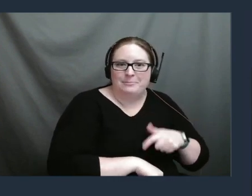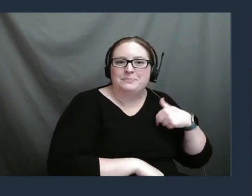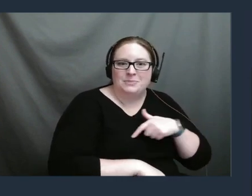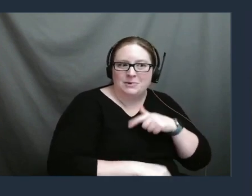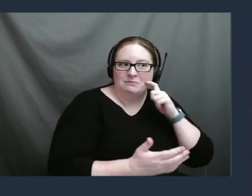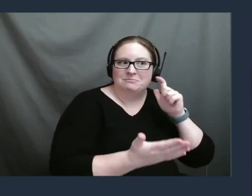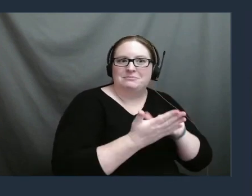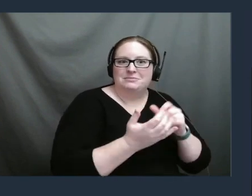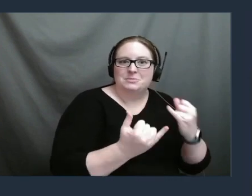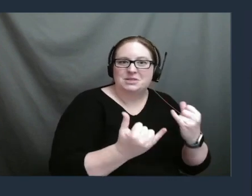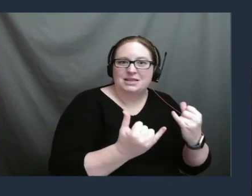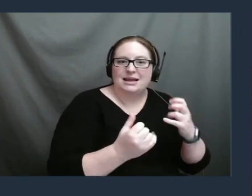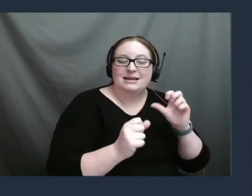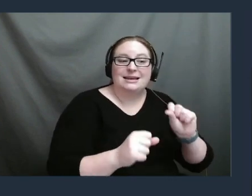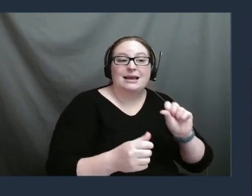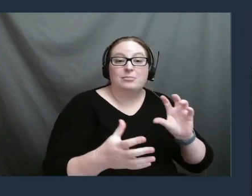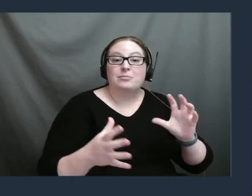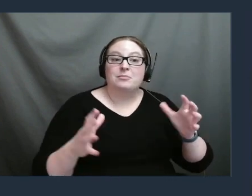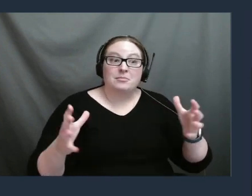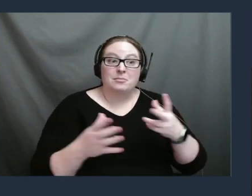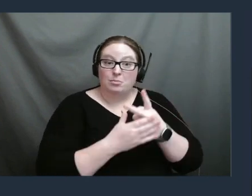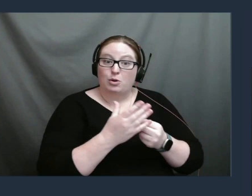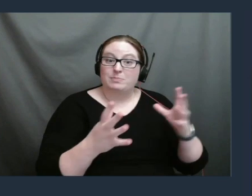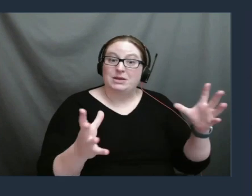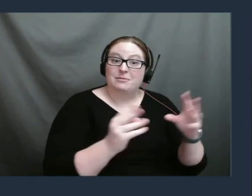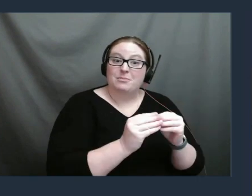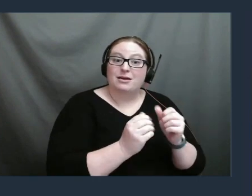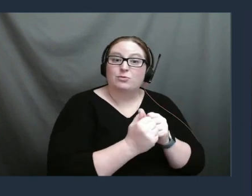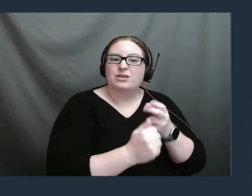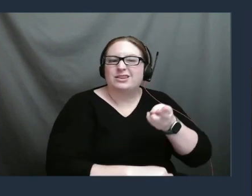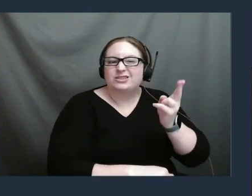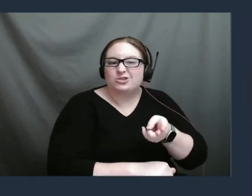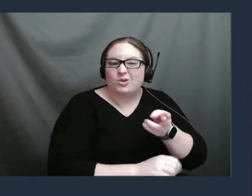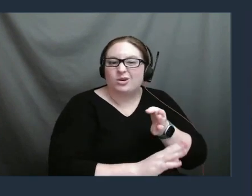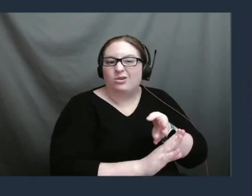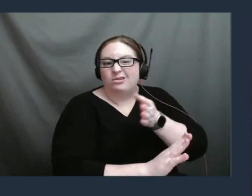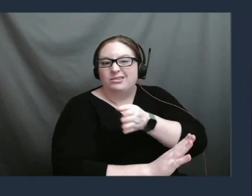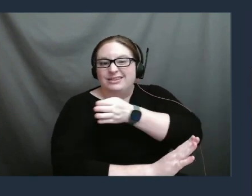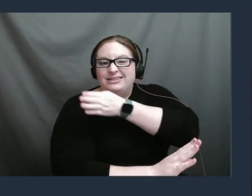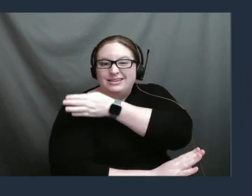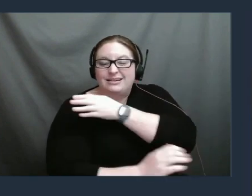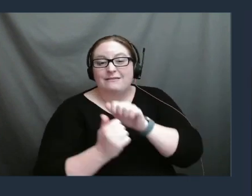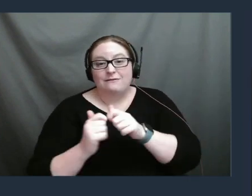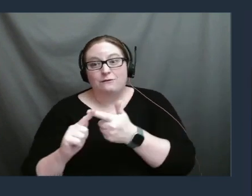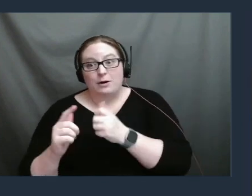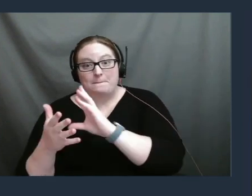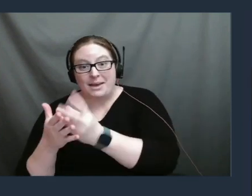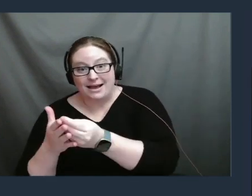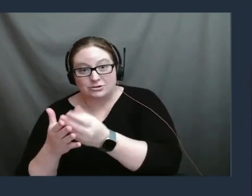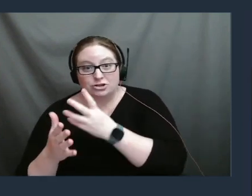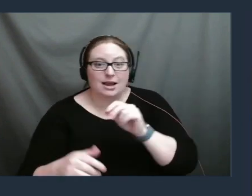be combined with the historical context that you get from both your batch analytics as well as real-time analytics.